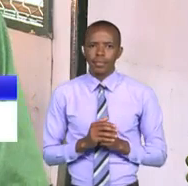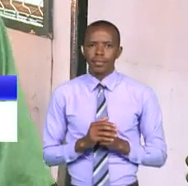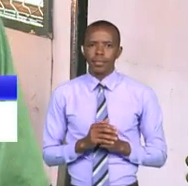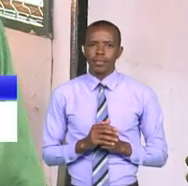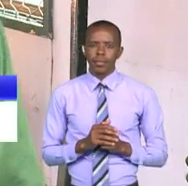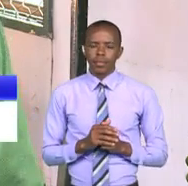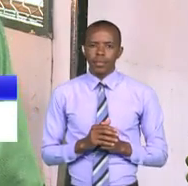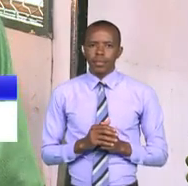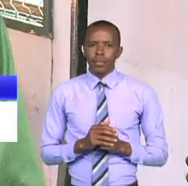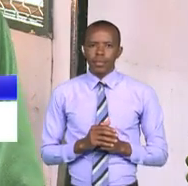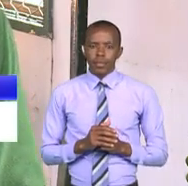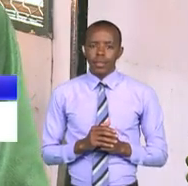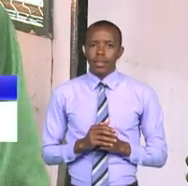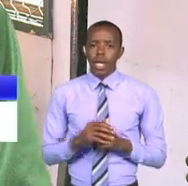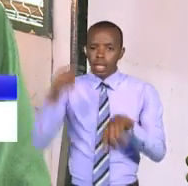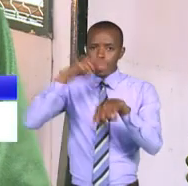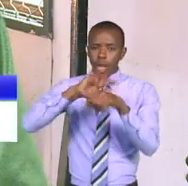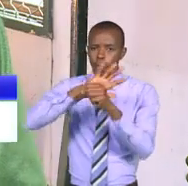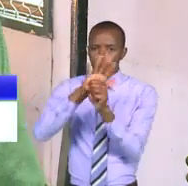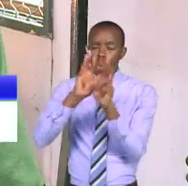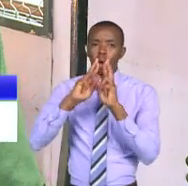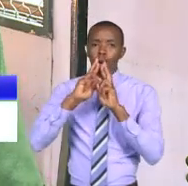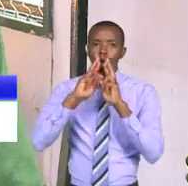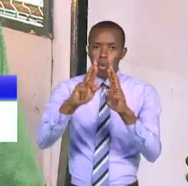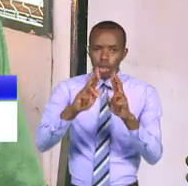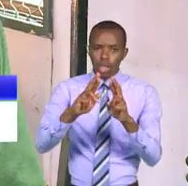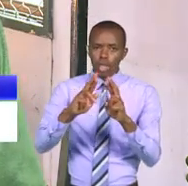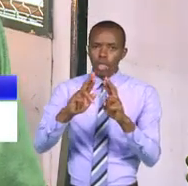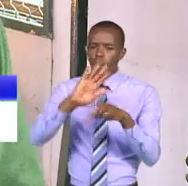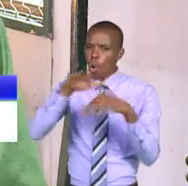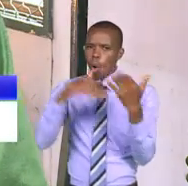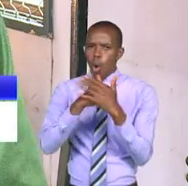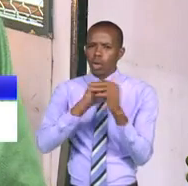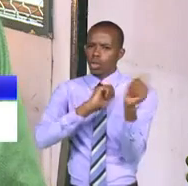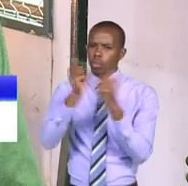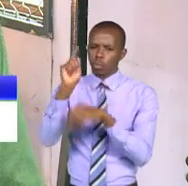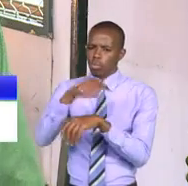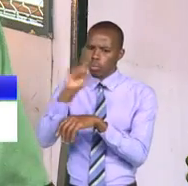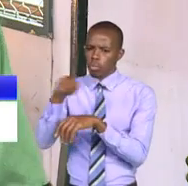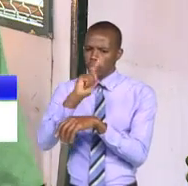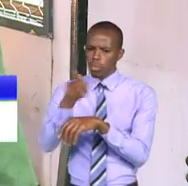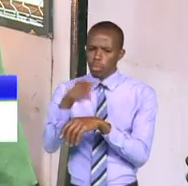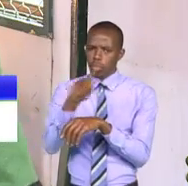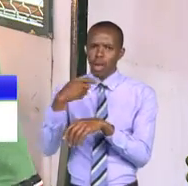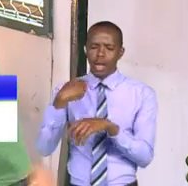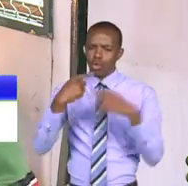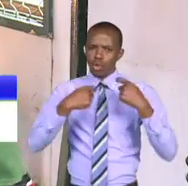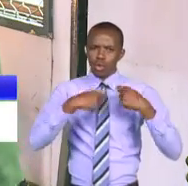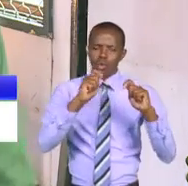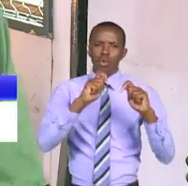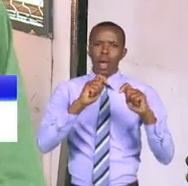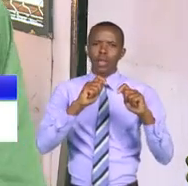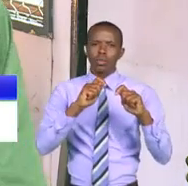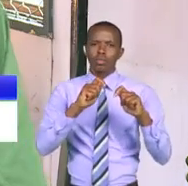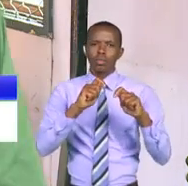It's so only that Corona came and games were altered. Otherwise, we try to go to every